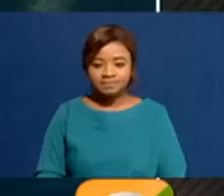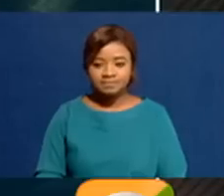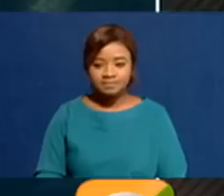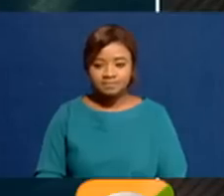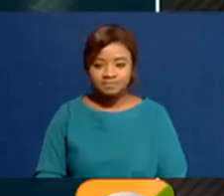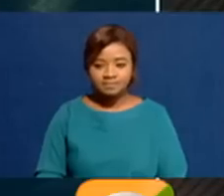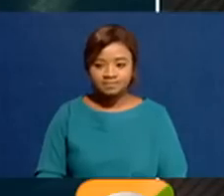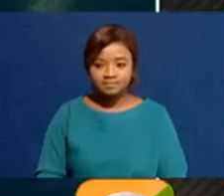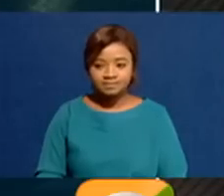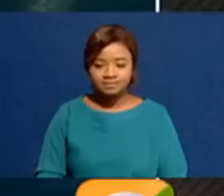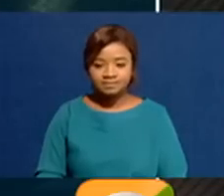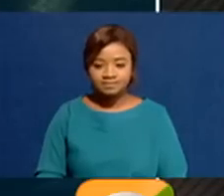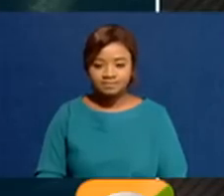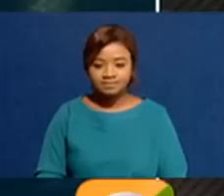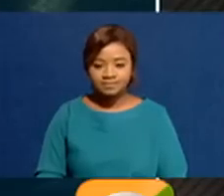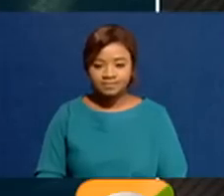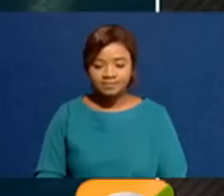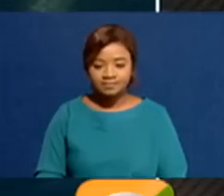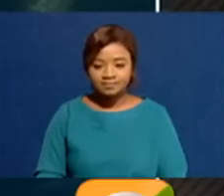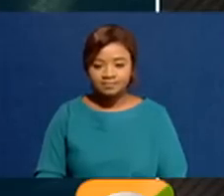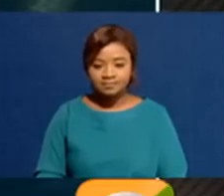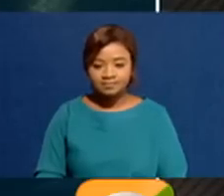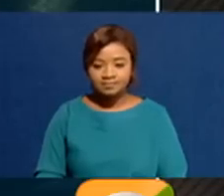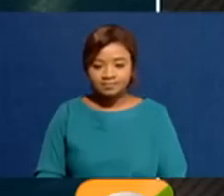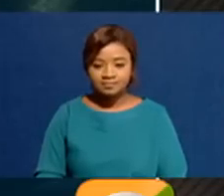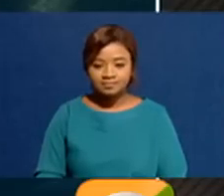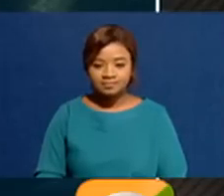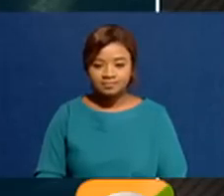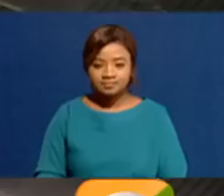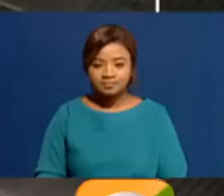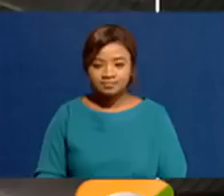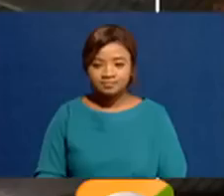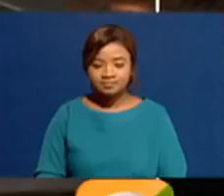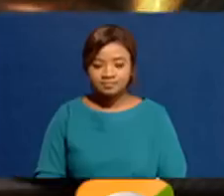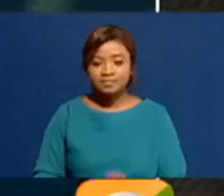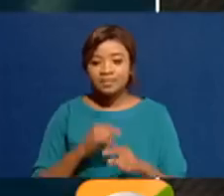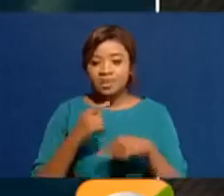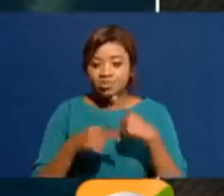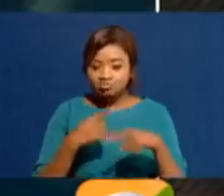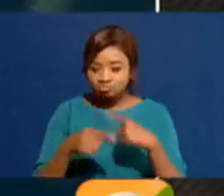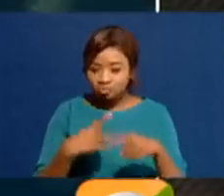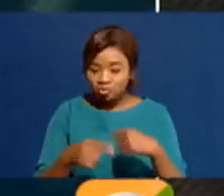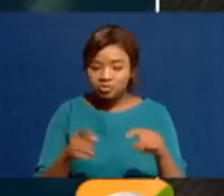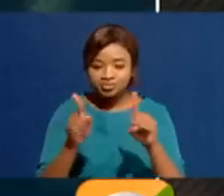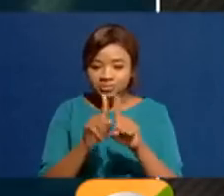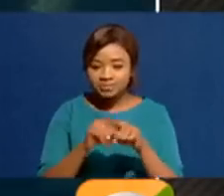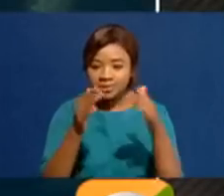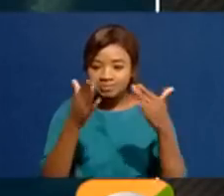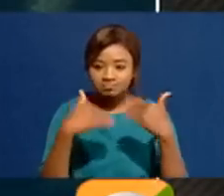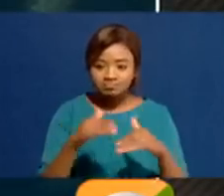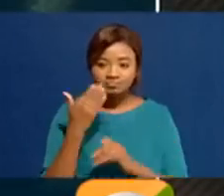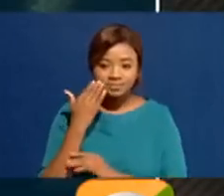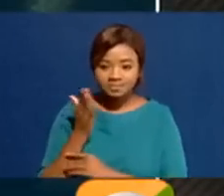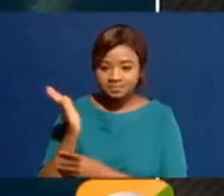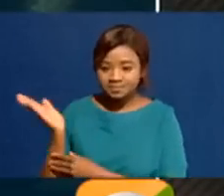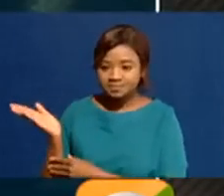or petition. Also up for consideration would be the demarcation of assembly, demonstration, picket